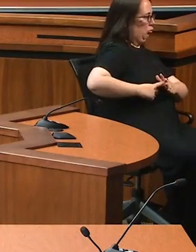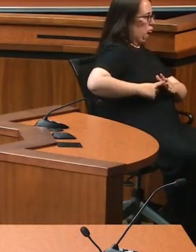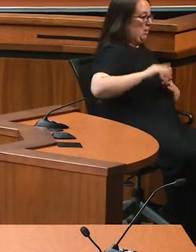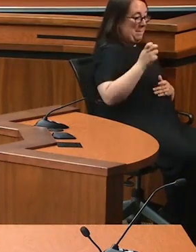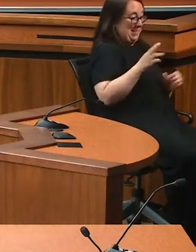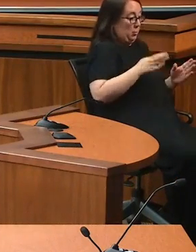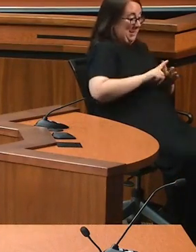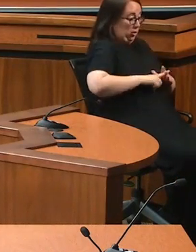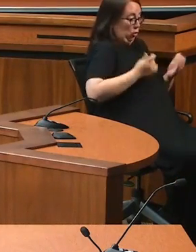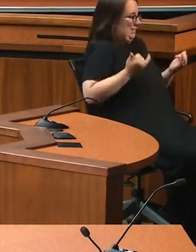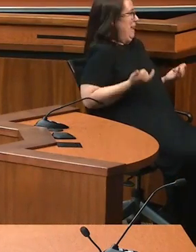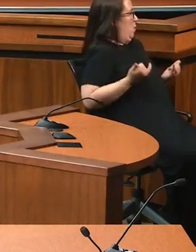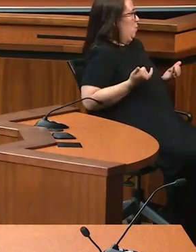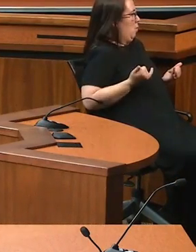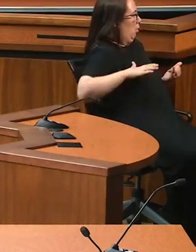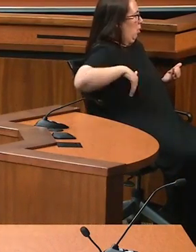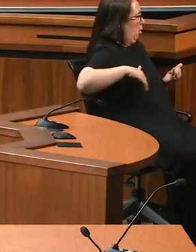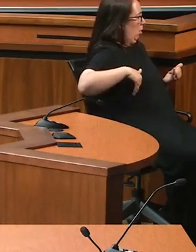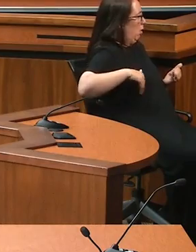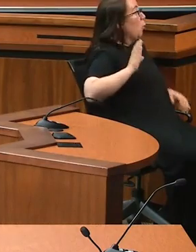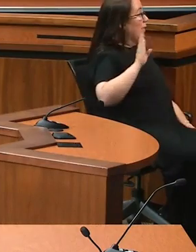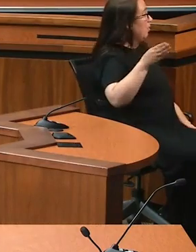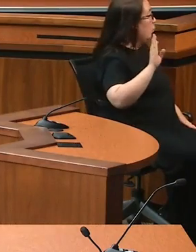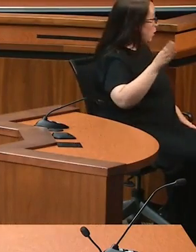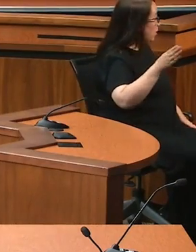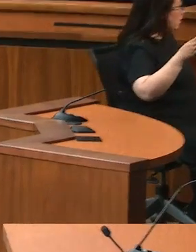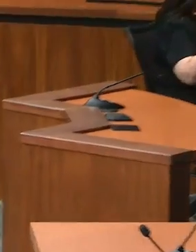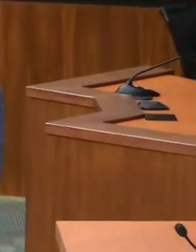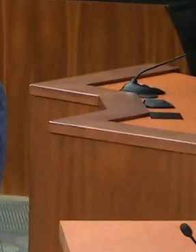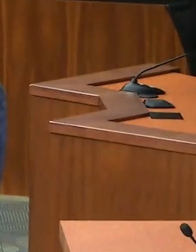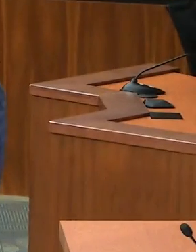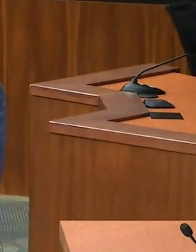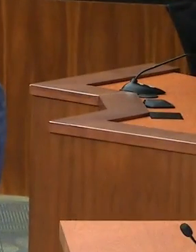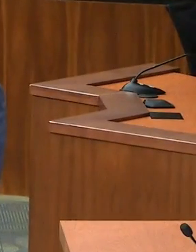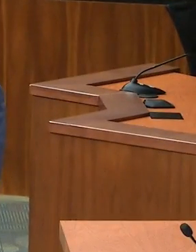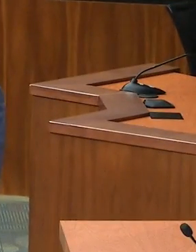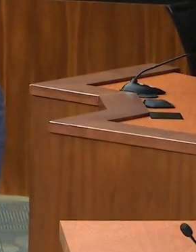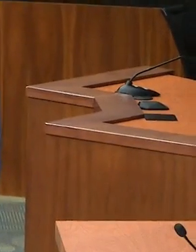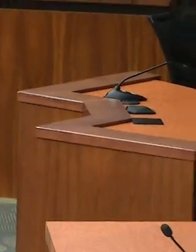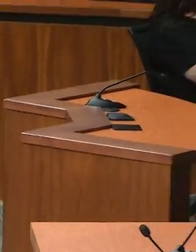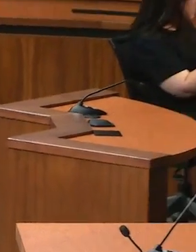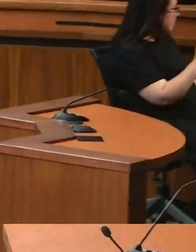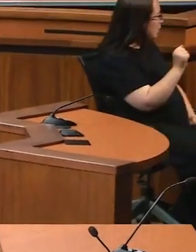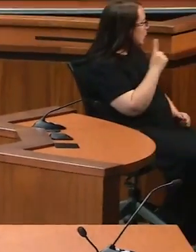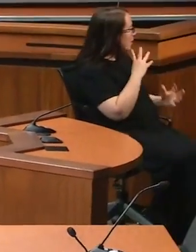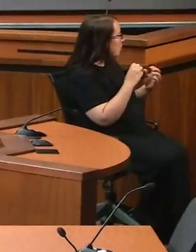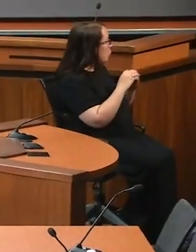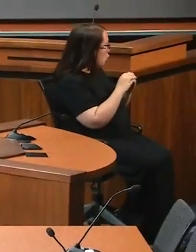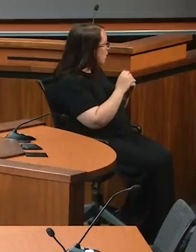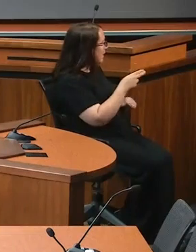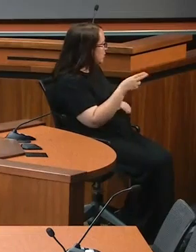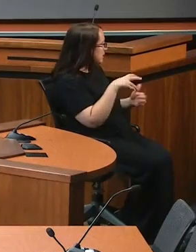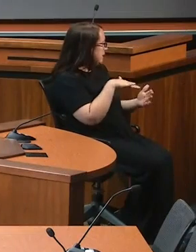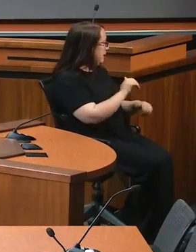now. So we'll be looking at the entire watershed area, and you'll be hearing more in the H&H